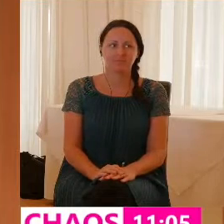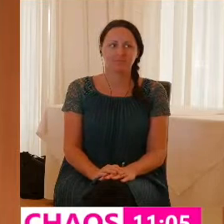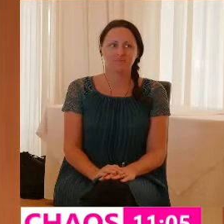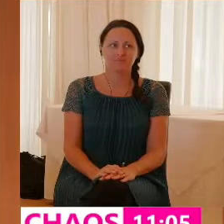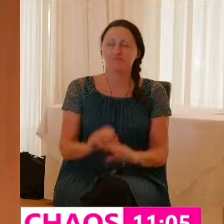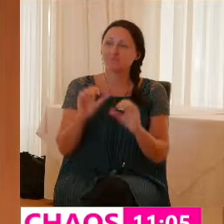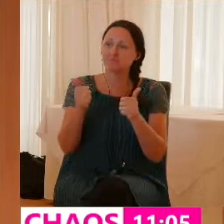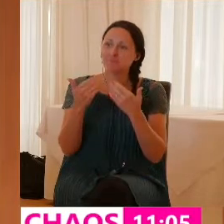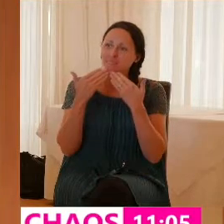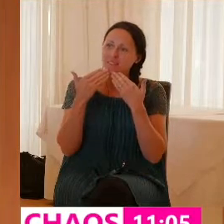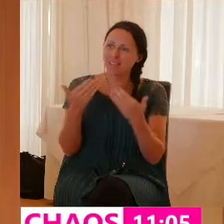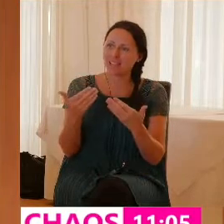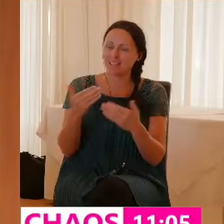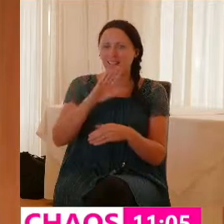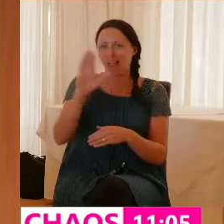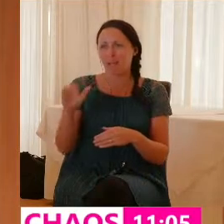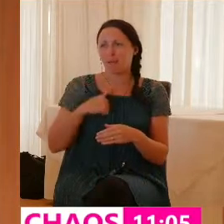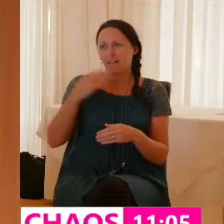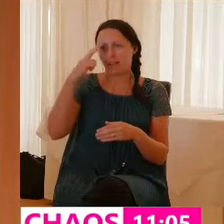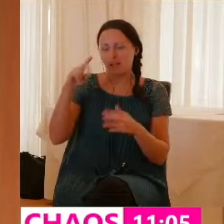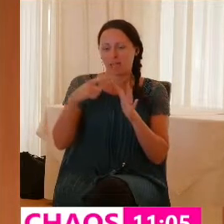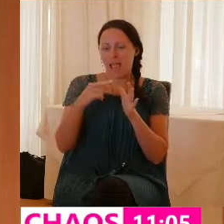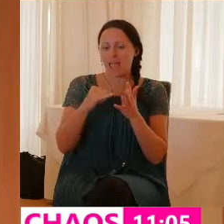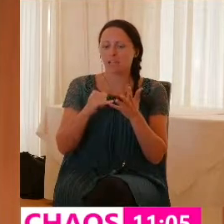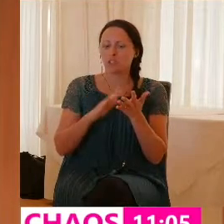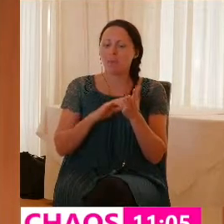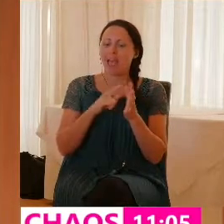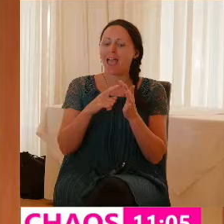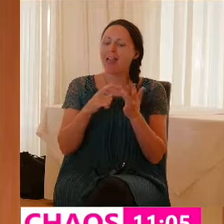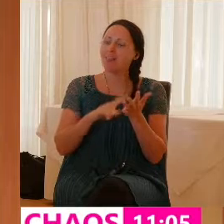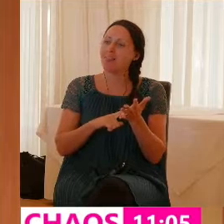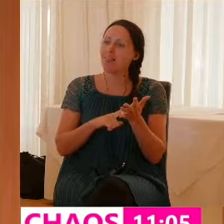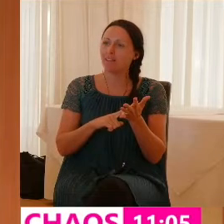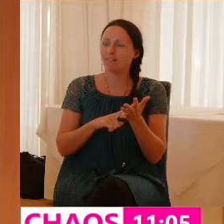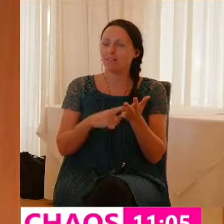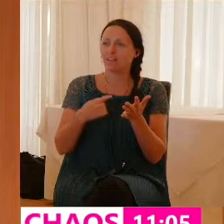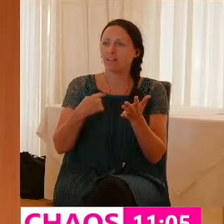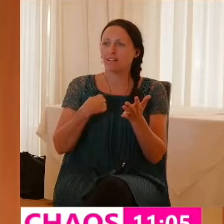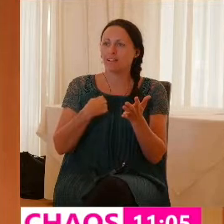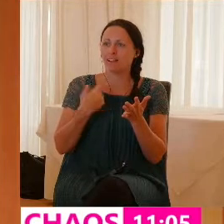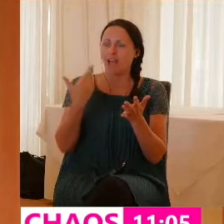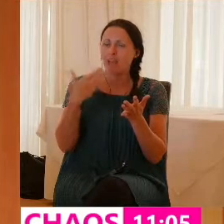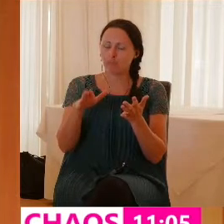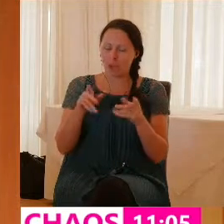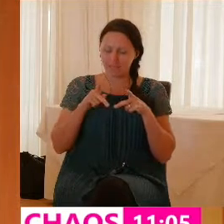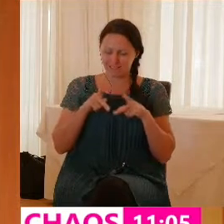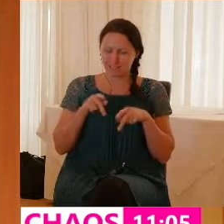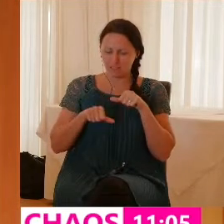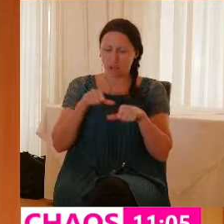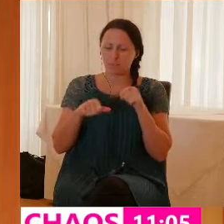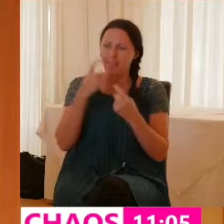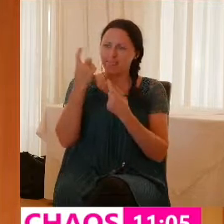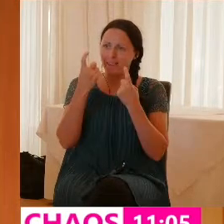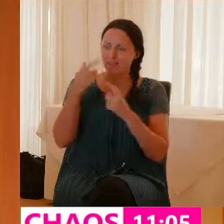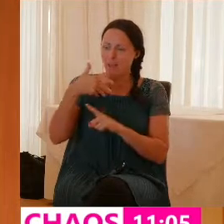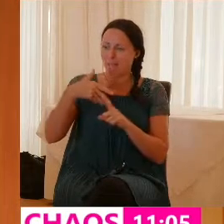Okay, thank you. Hi, my name is Esmaeil. I'm coming from a systems thinking background. In